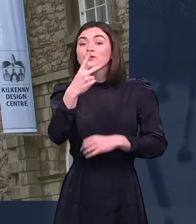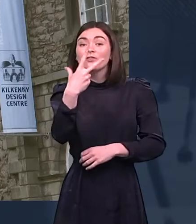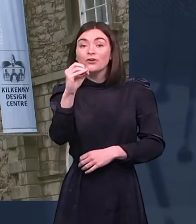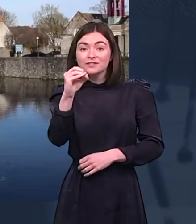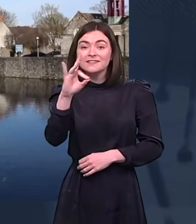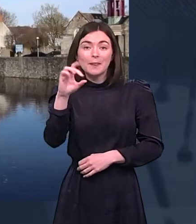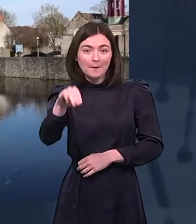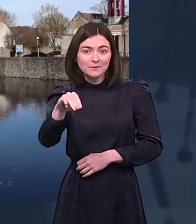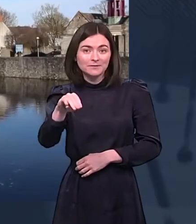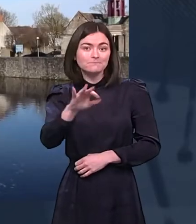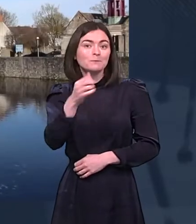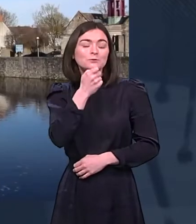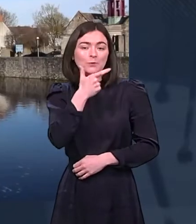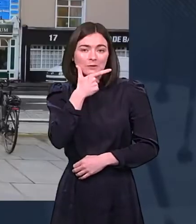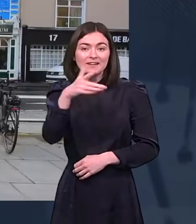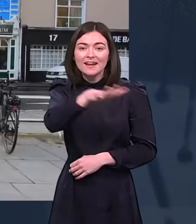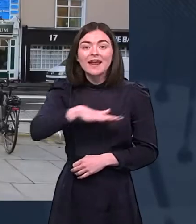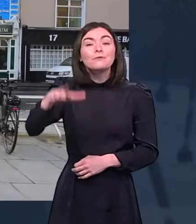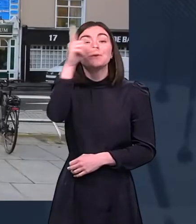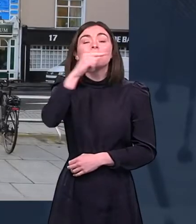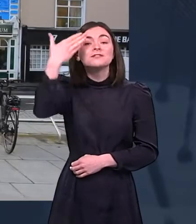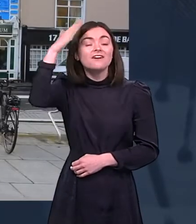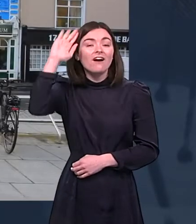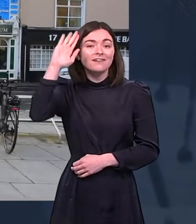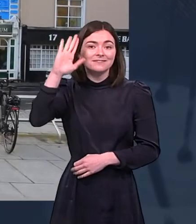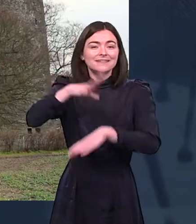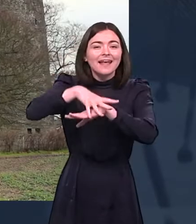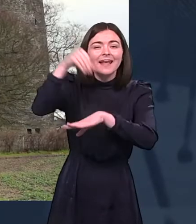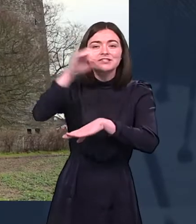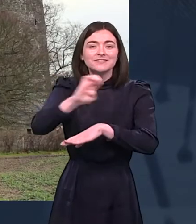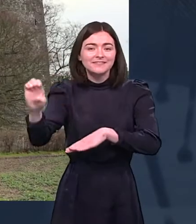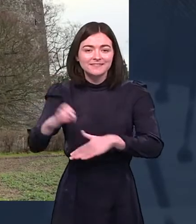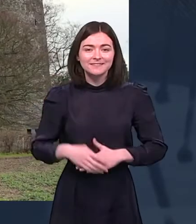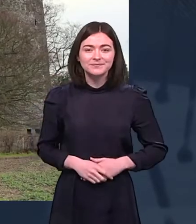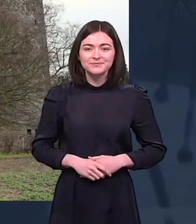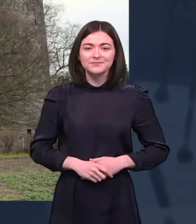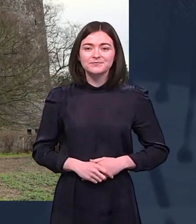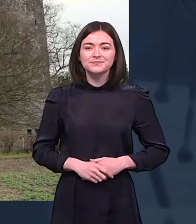kilometres from Dublin in an area known as Ireland's Ancient East.